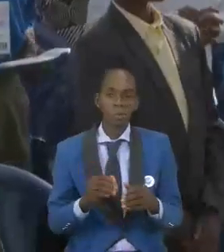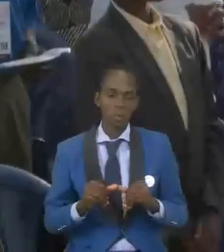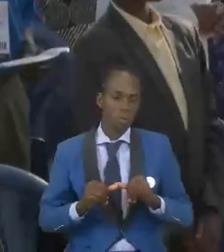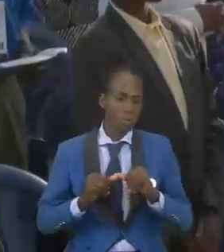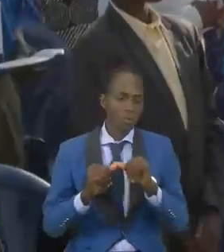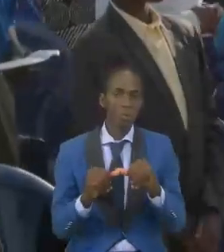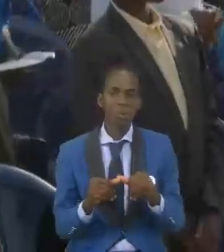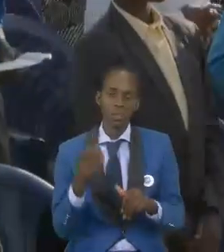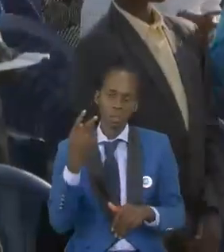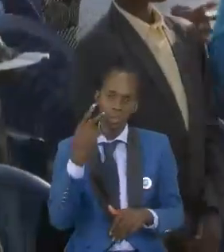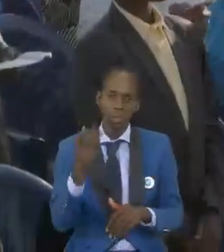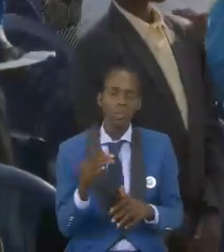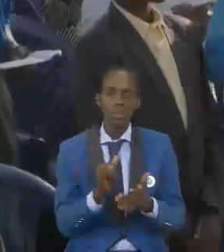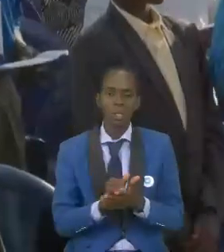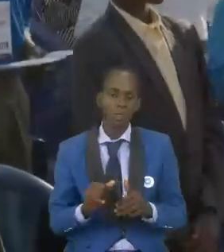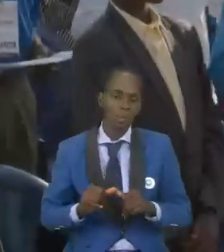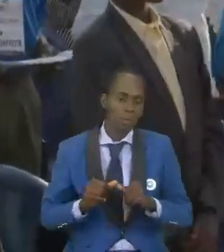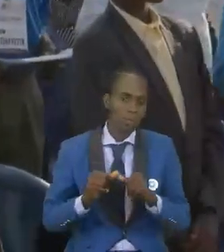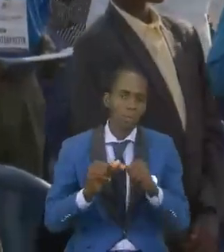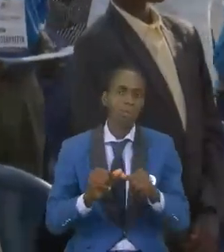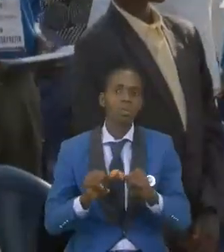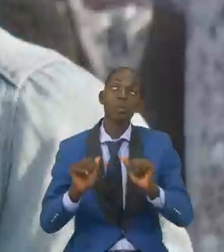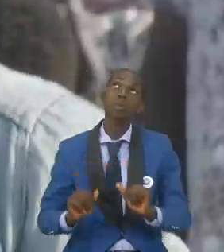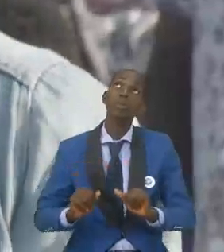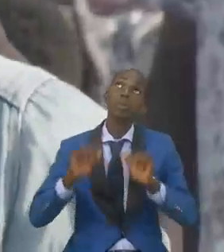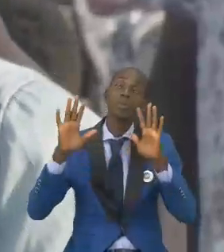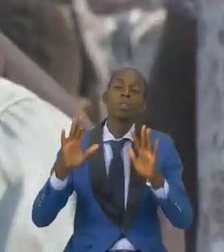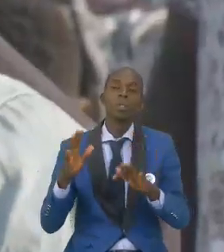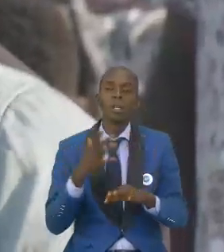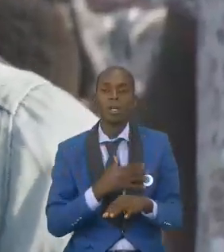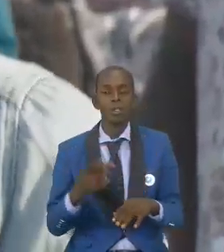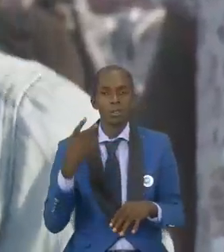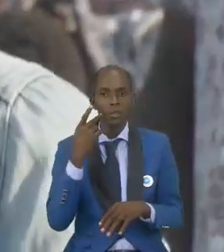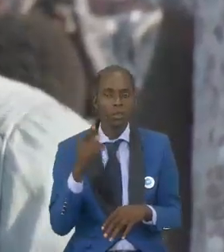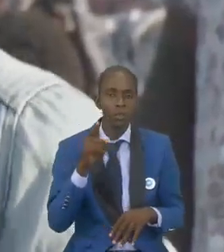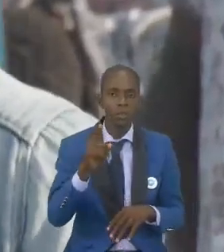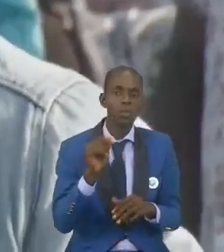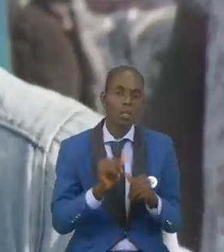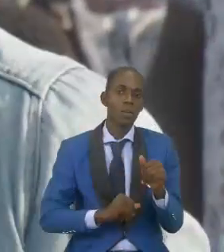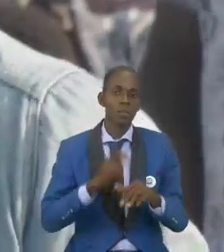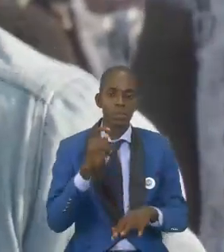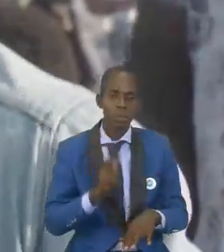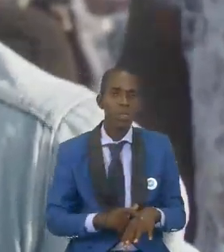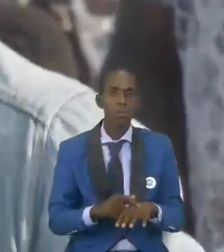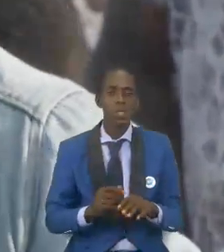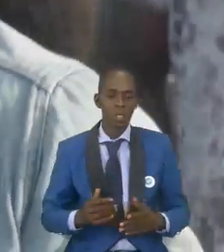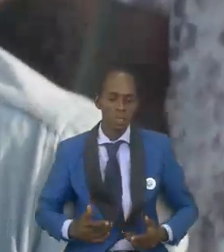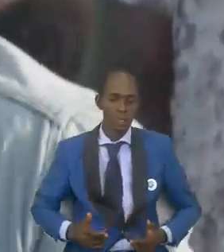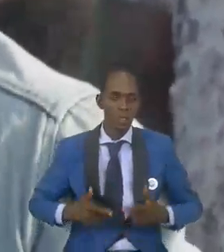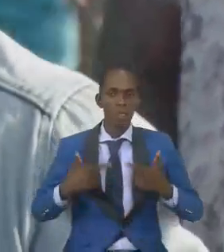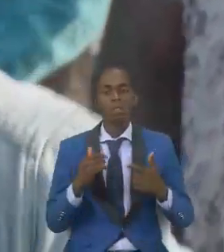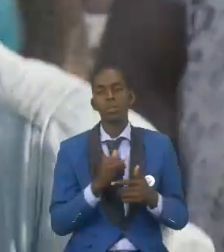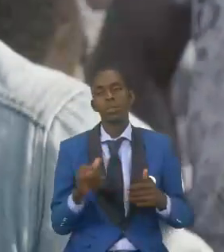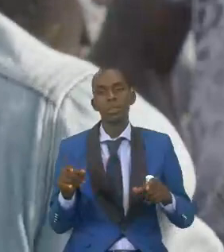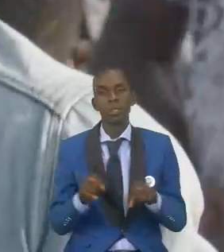see you. You are consistent every time, living like you believe.